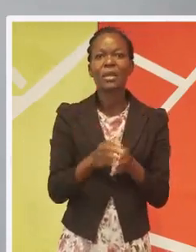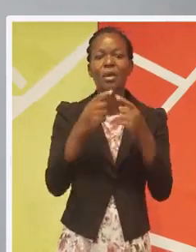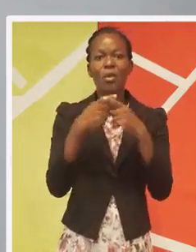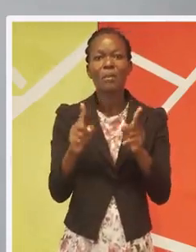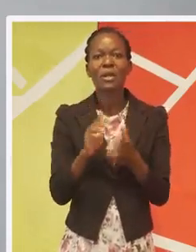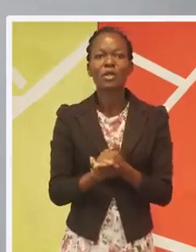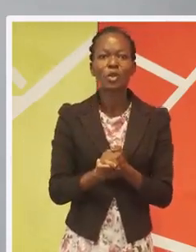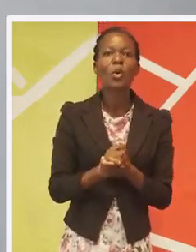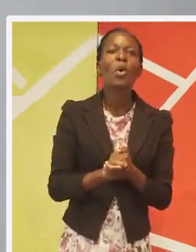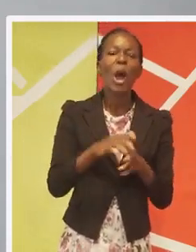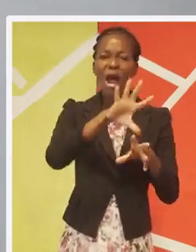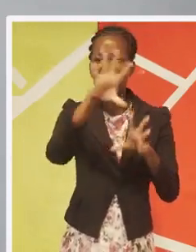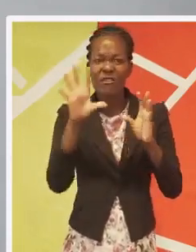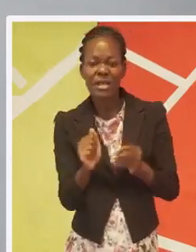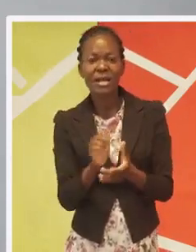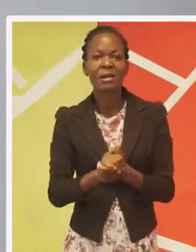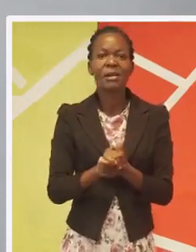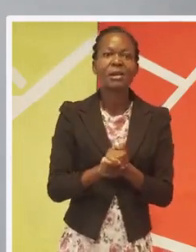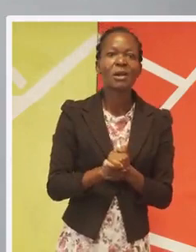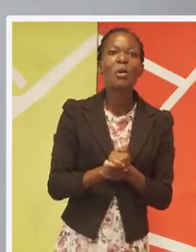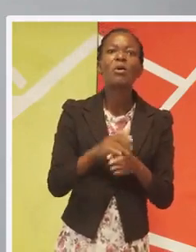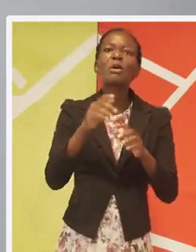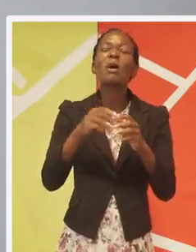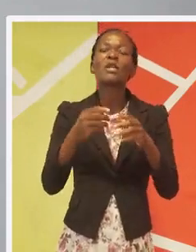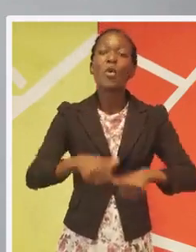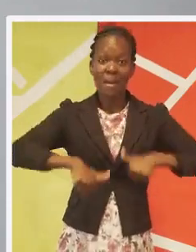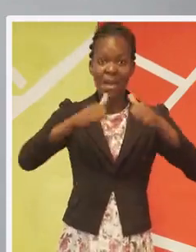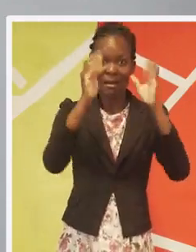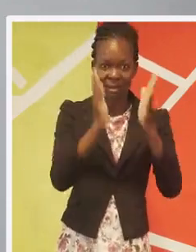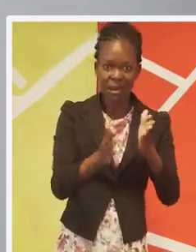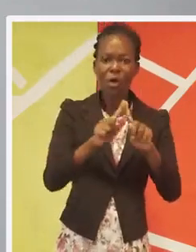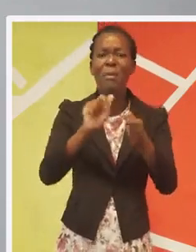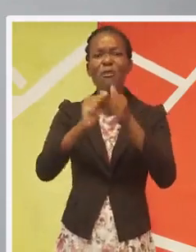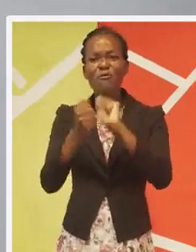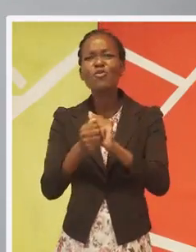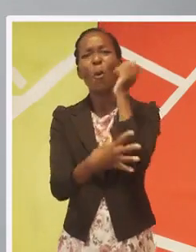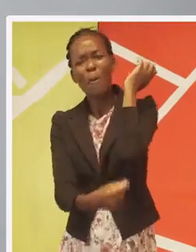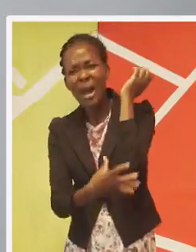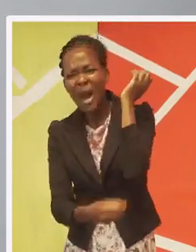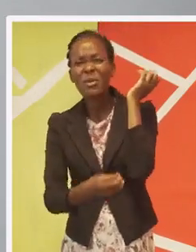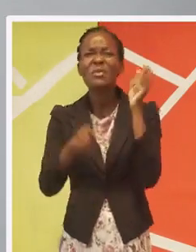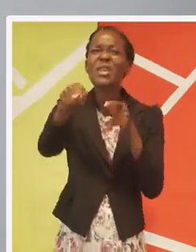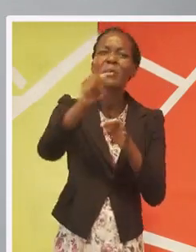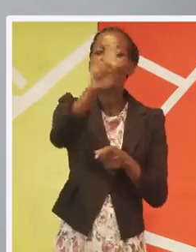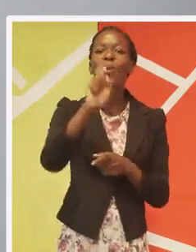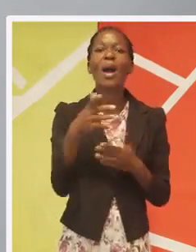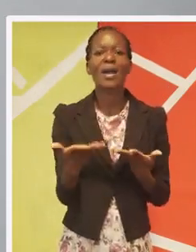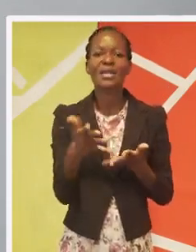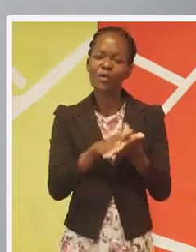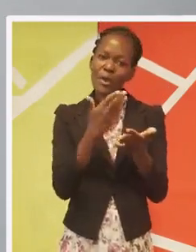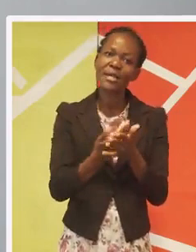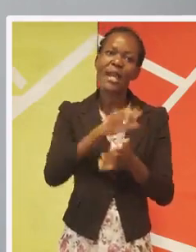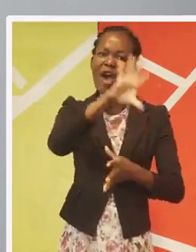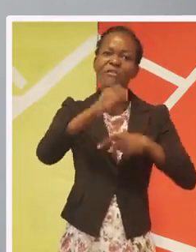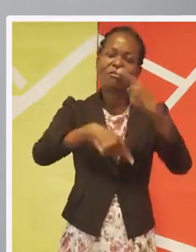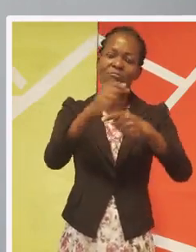one of the poorest continents. And that begs the question, why? Why are we the way that we are? Why are we one of the poorest